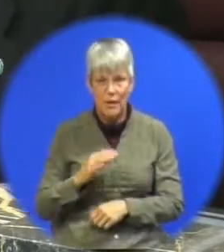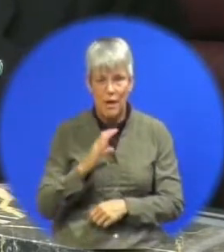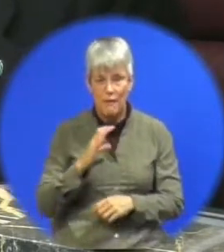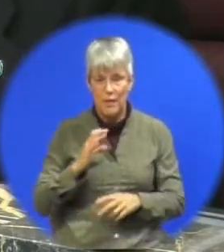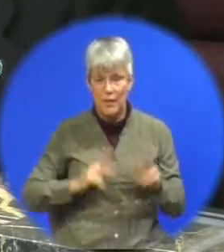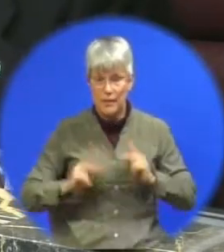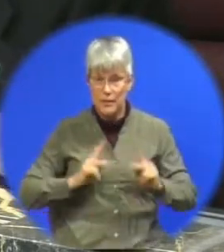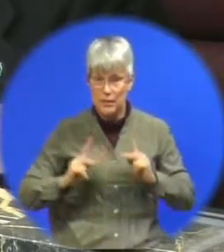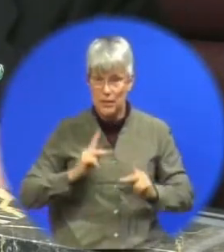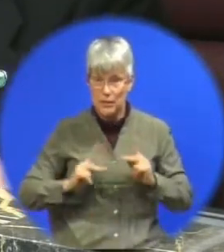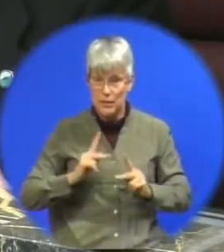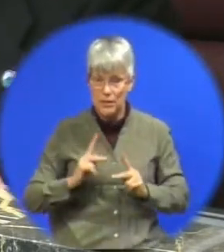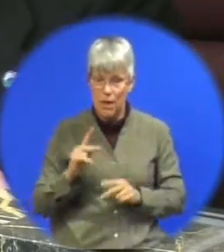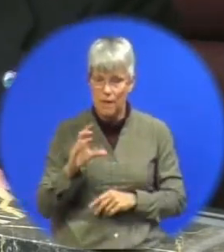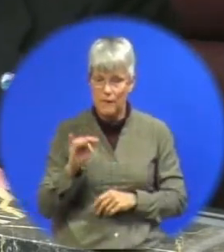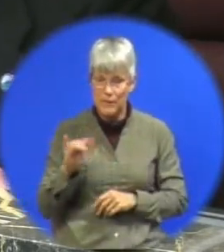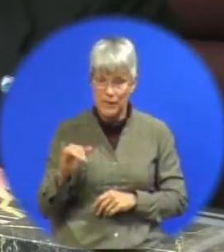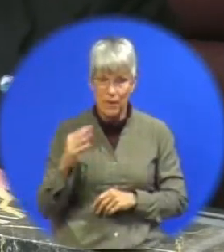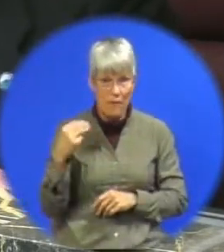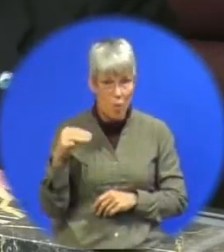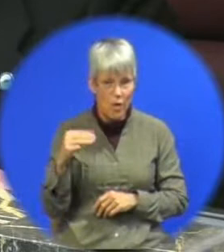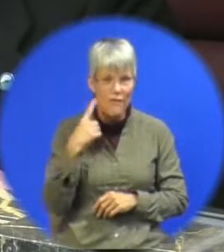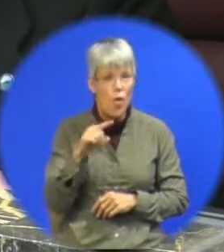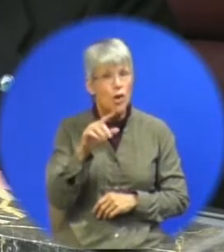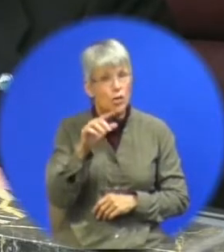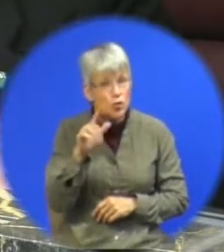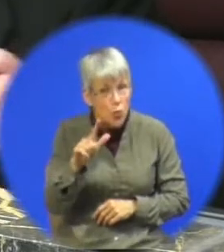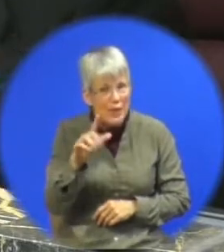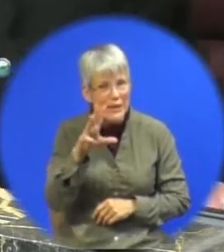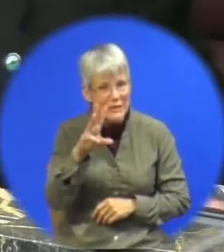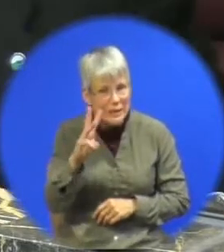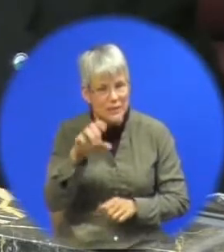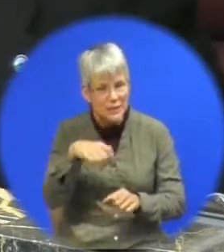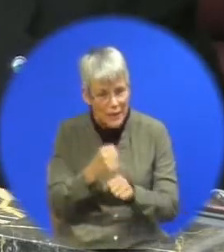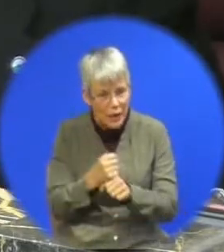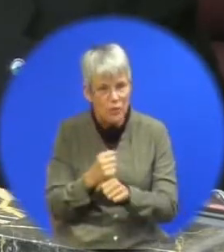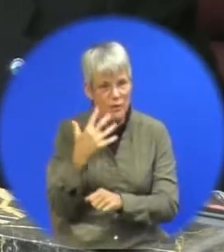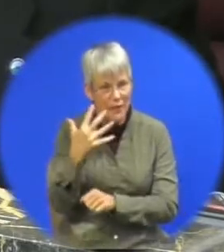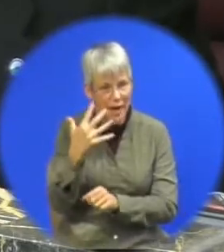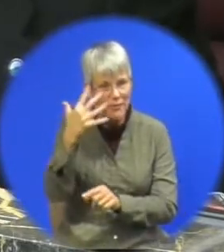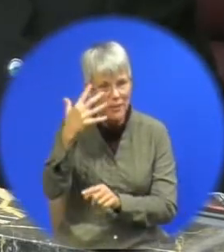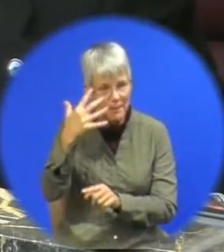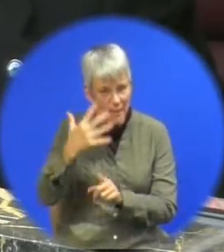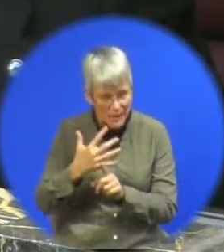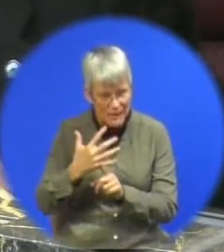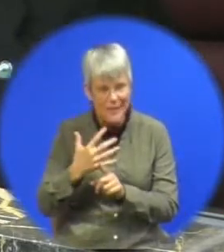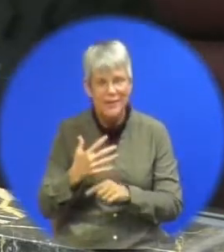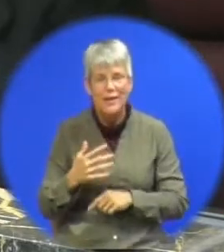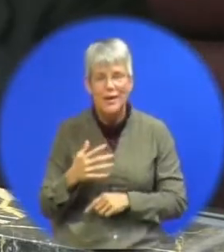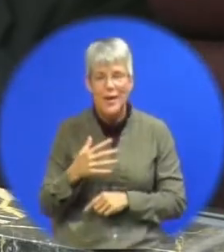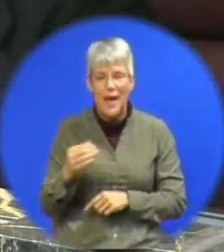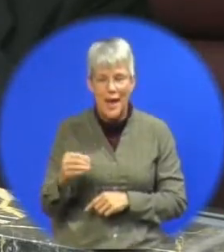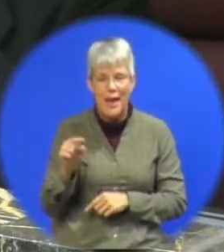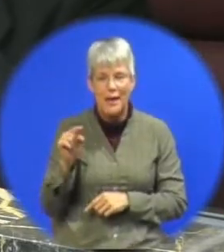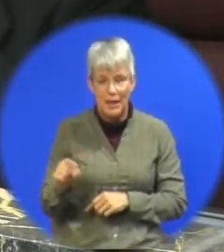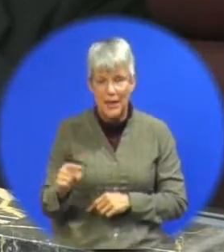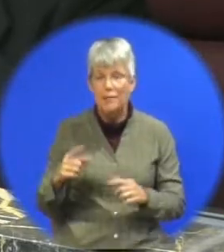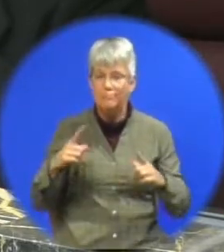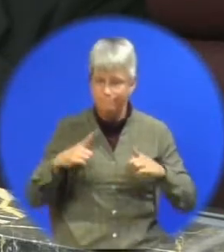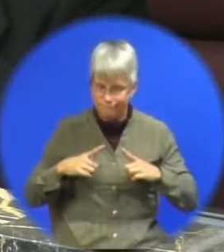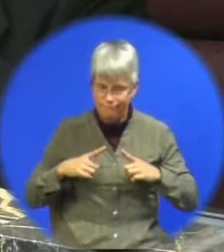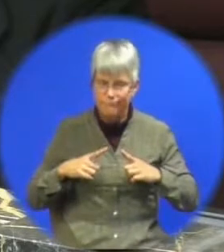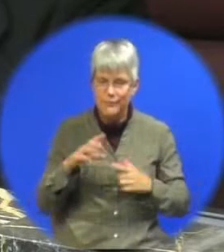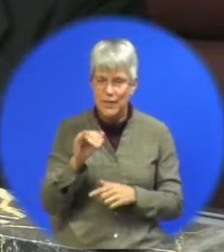the city of Morganton for 26 years and 5 months. And whereas Fred Harold Steins, Jr. retired from the city